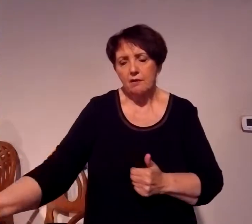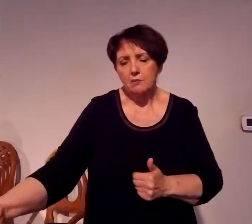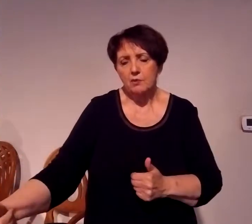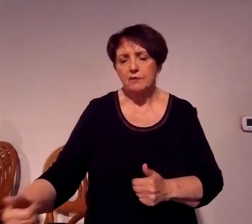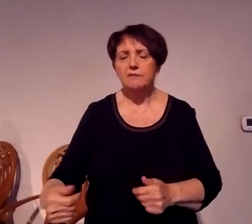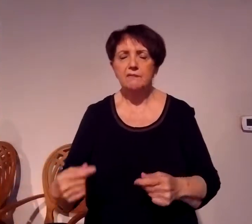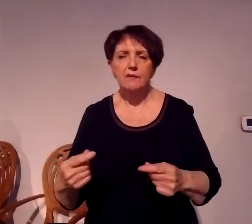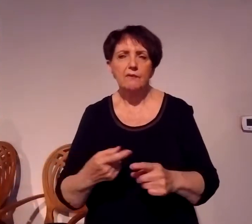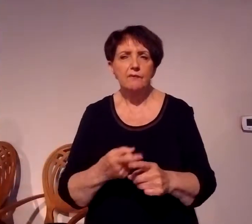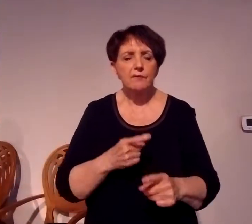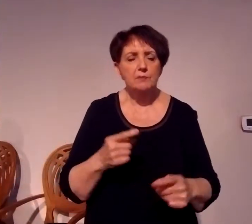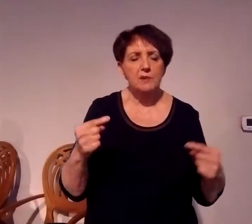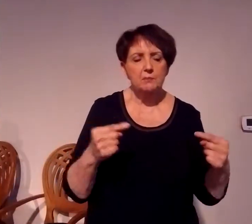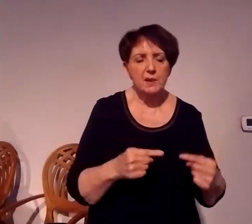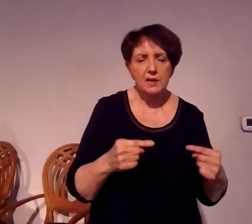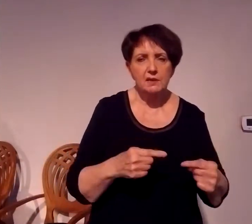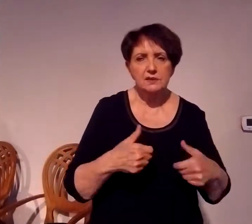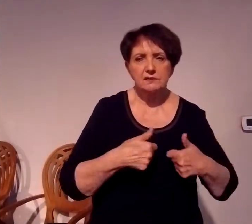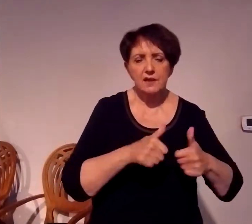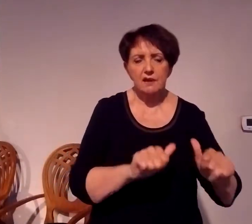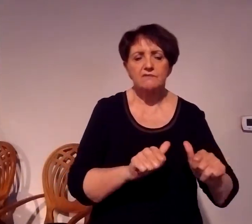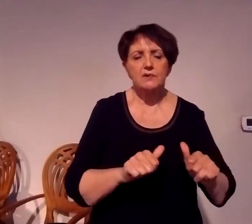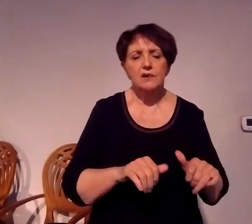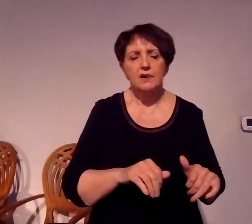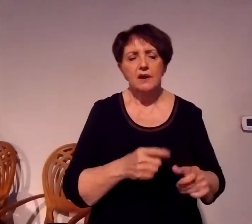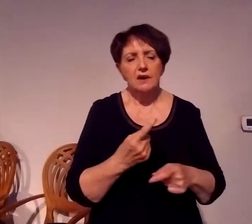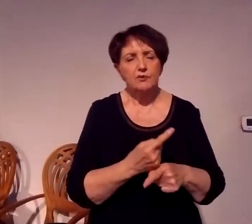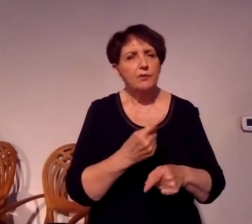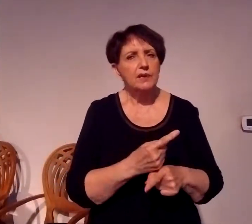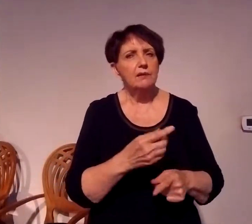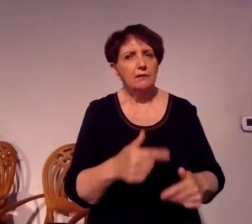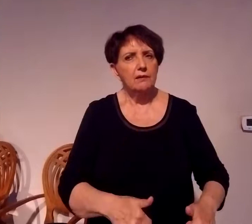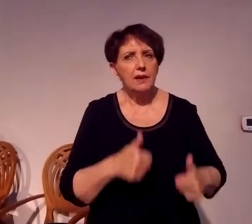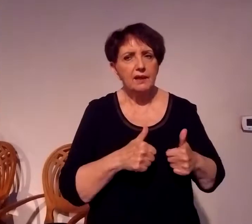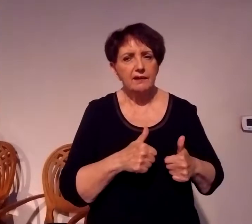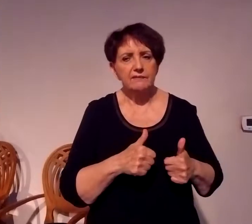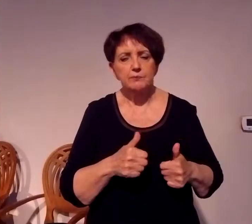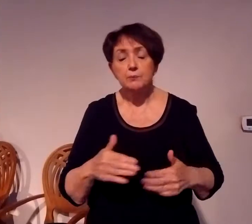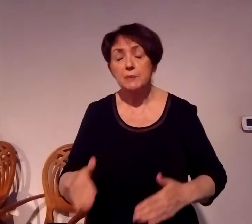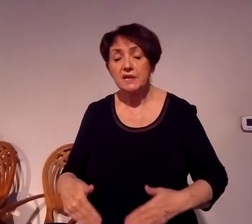life. Rather, it gives them renewed vitality,